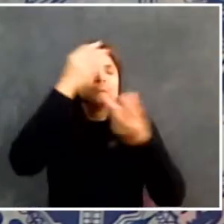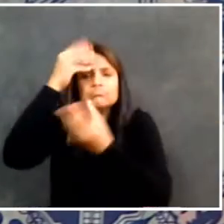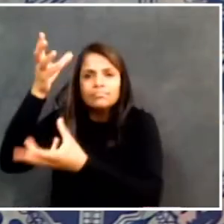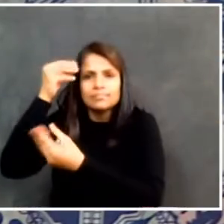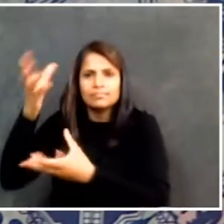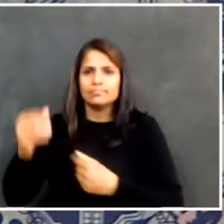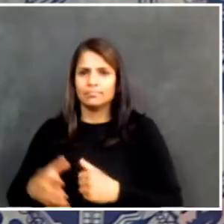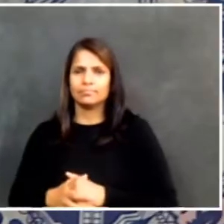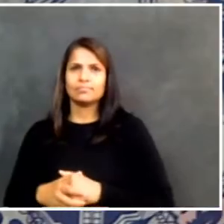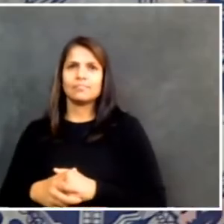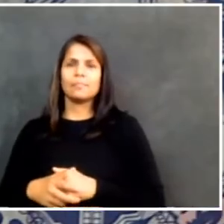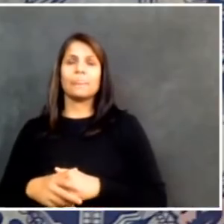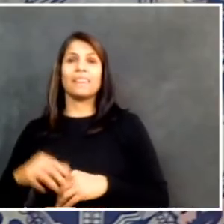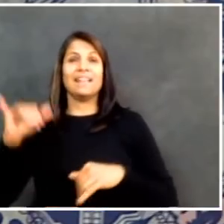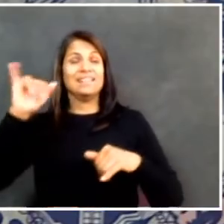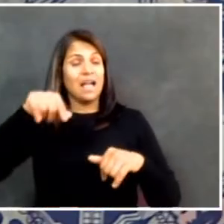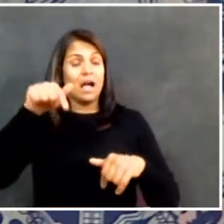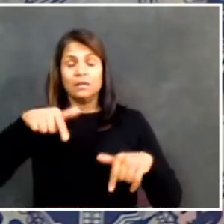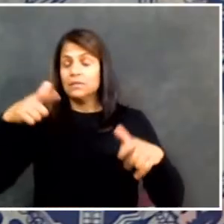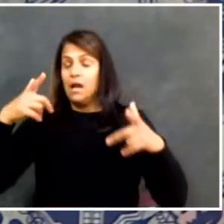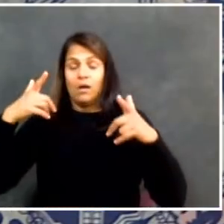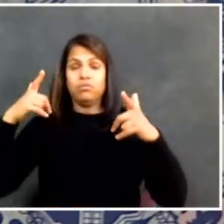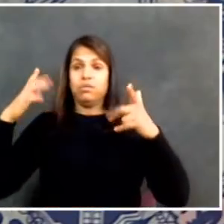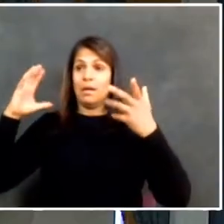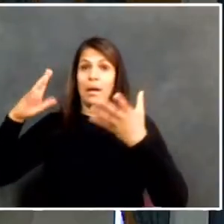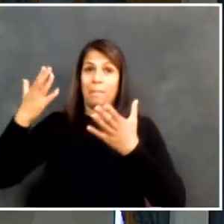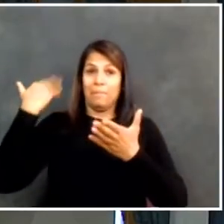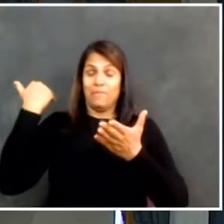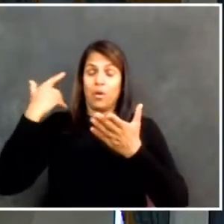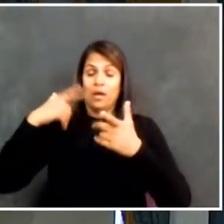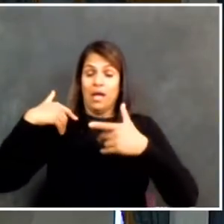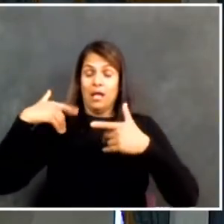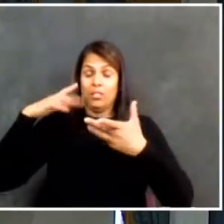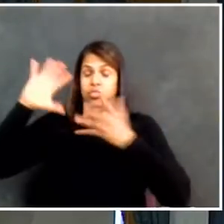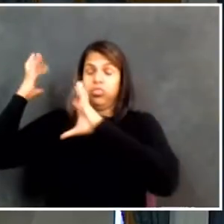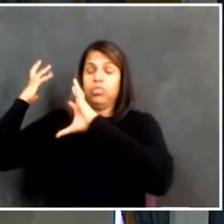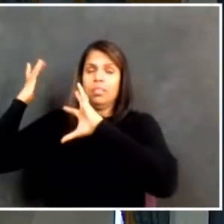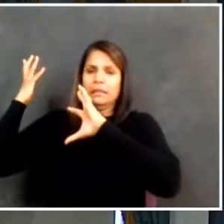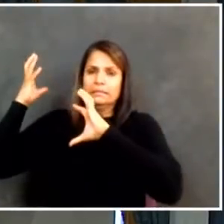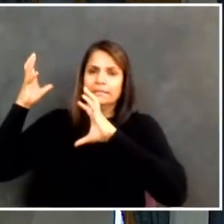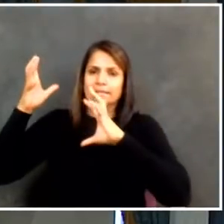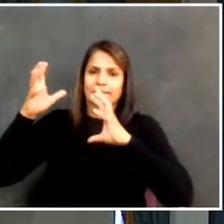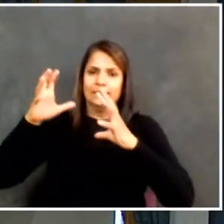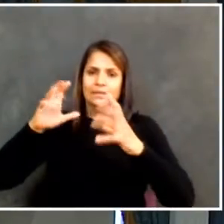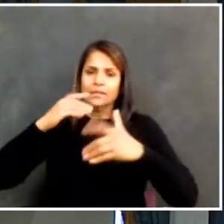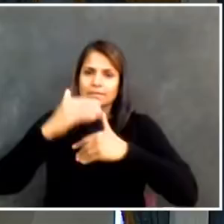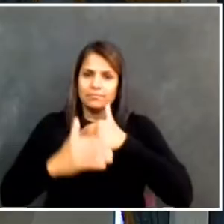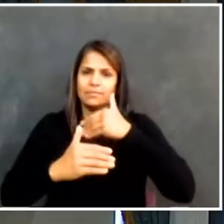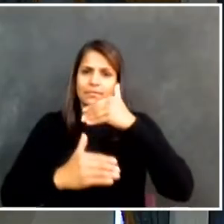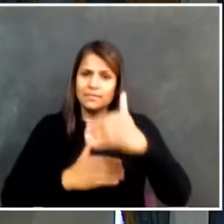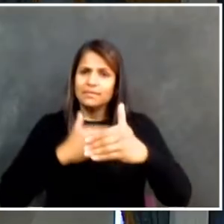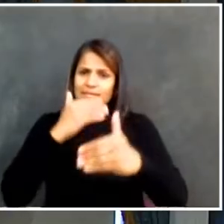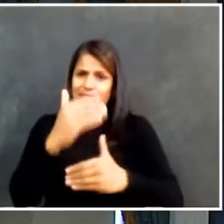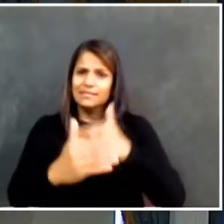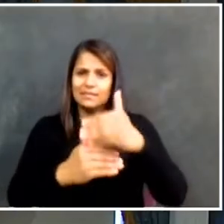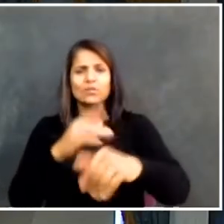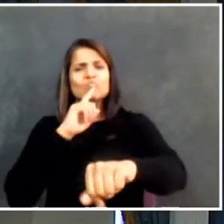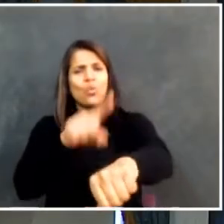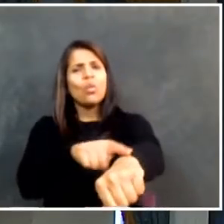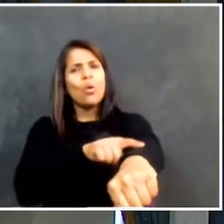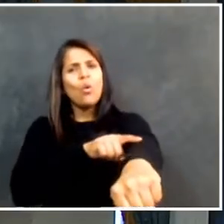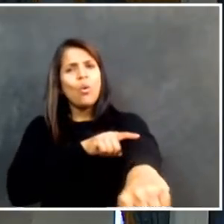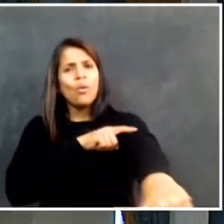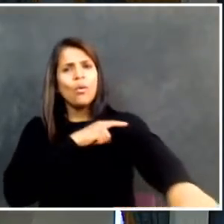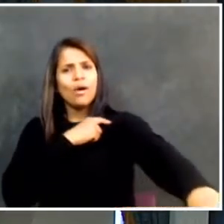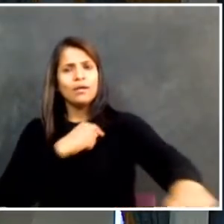want to add, Doctor? No, sir. Okay. Henry from Bloomberg is up next. Henry? Hello, Mr. Mayor. How are you doing? Hey, Henry.